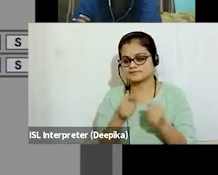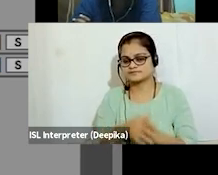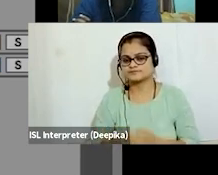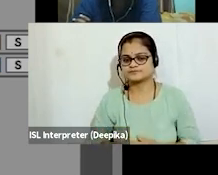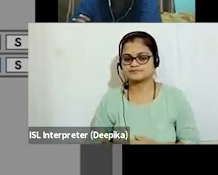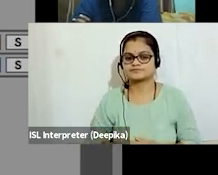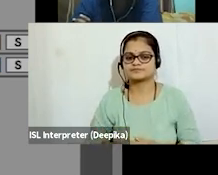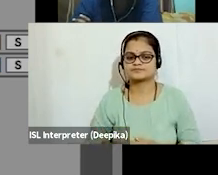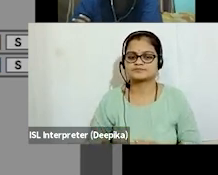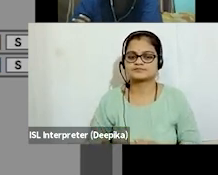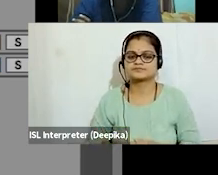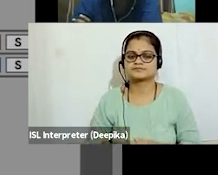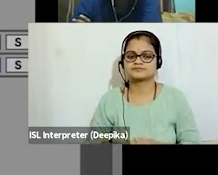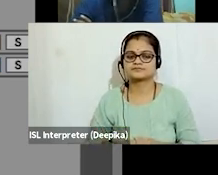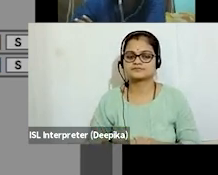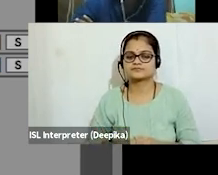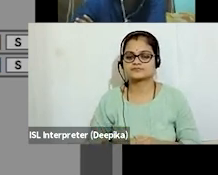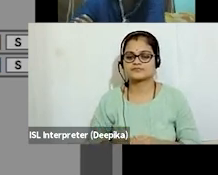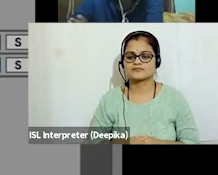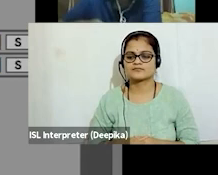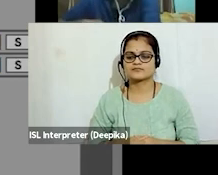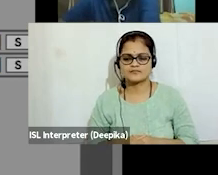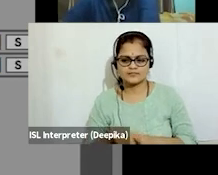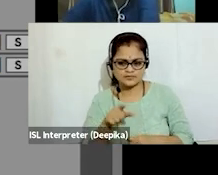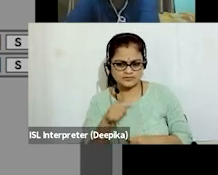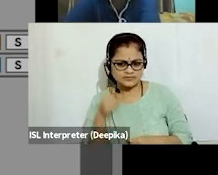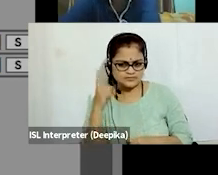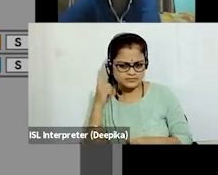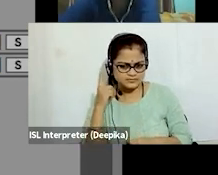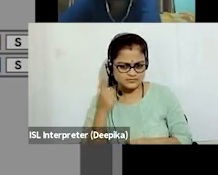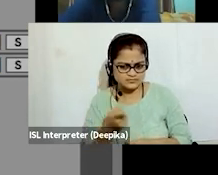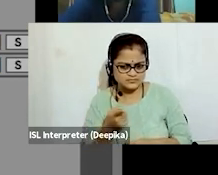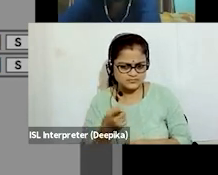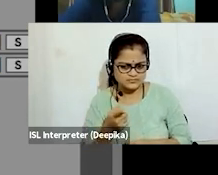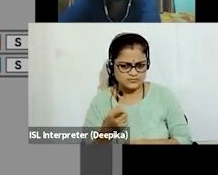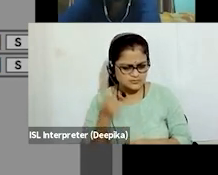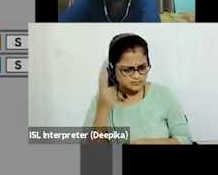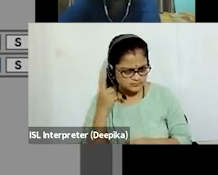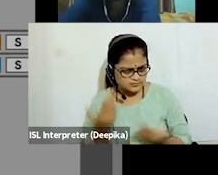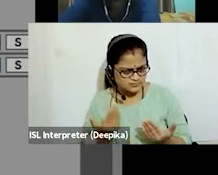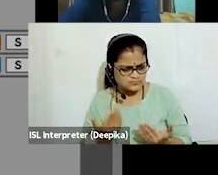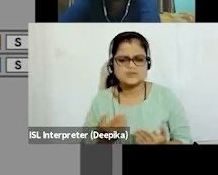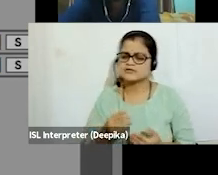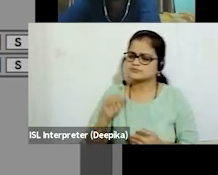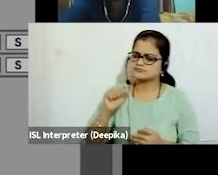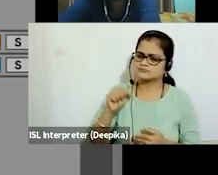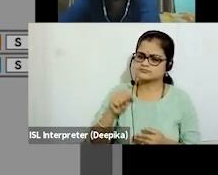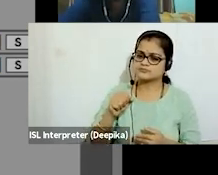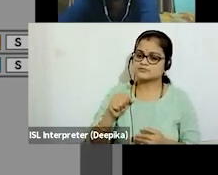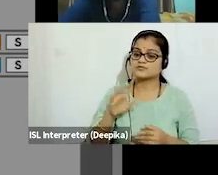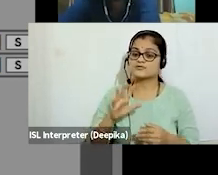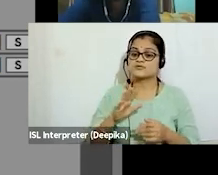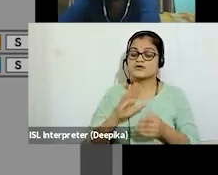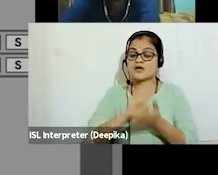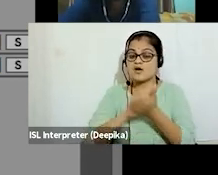harmonies, you could say. We do have to move on, but I would love to hear just a snippet of Yeah, sure. of the other